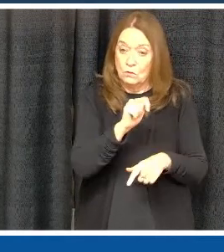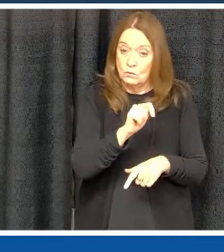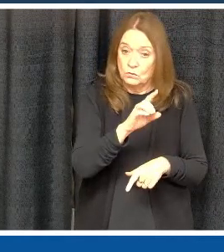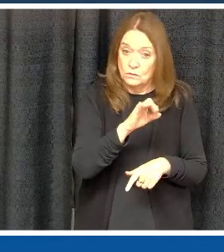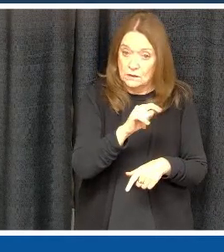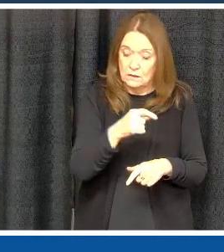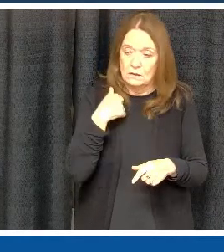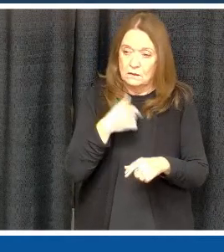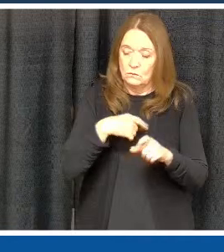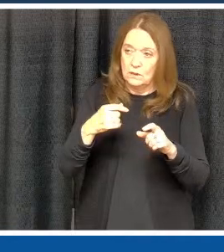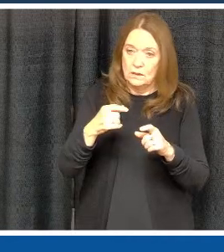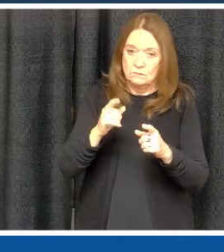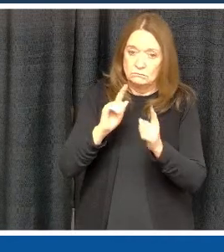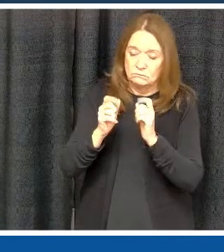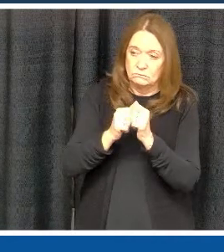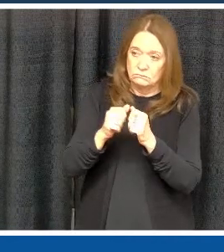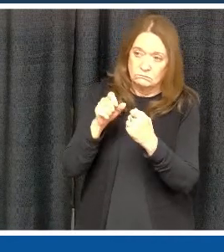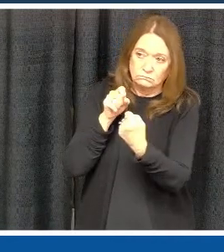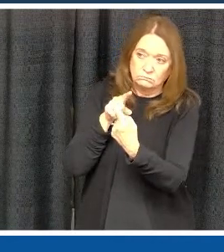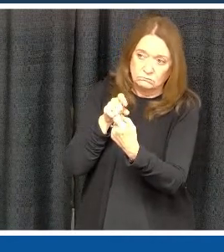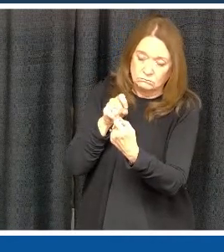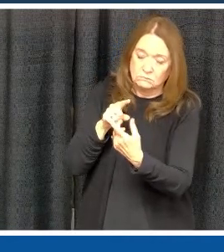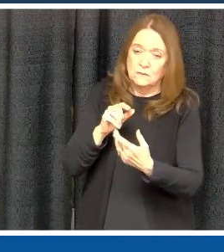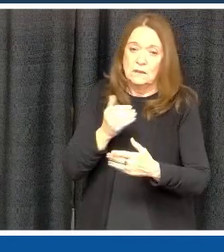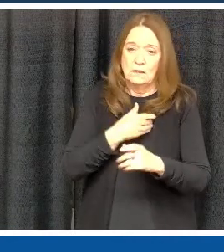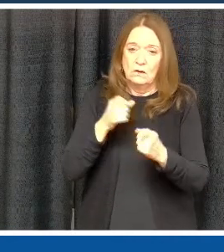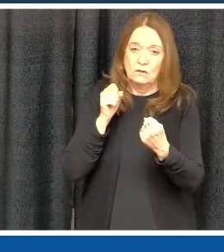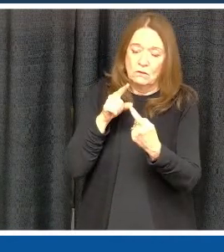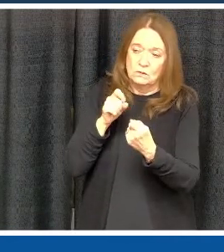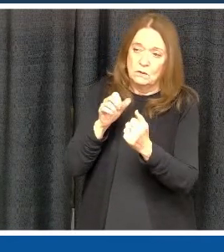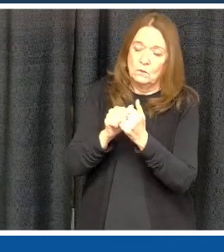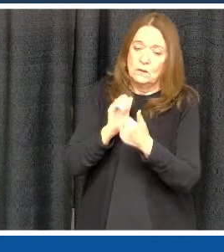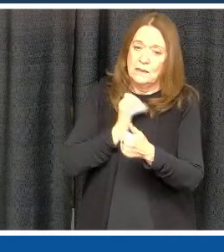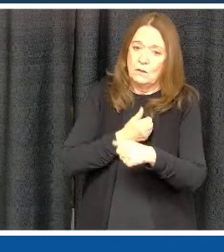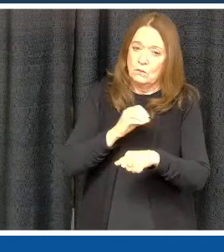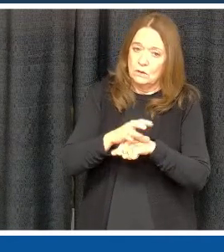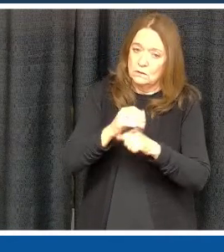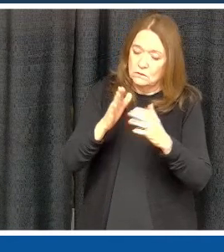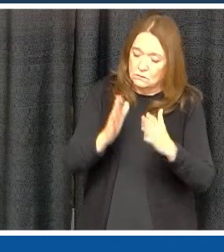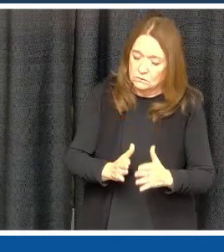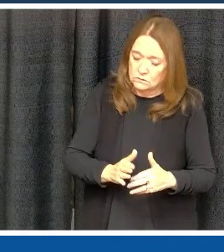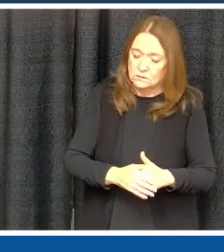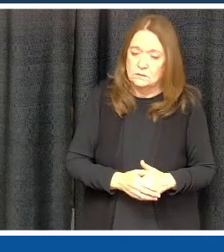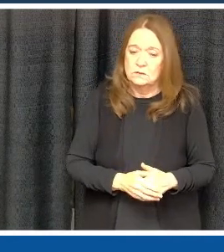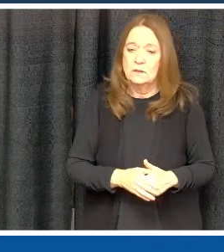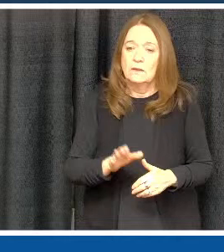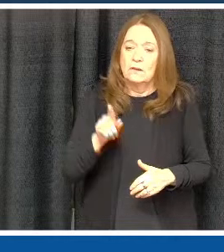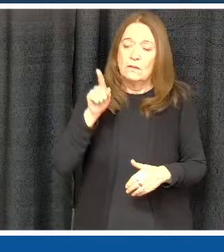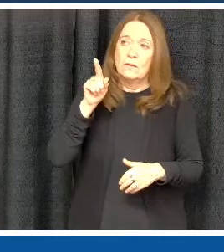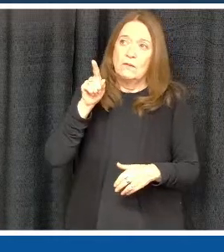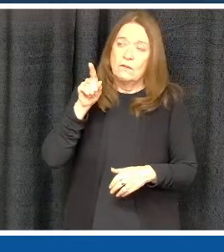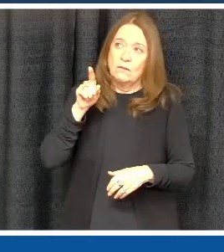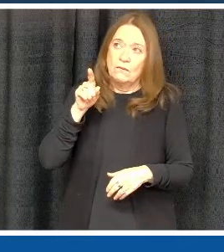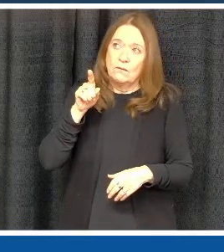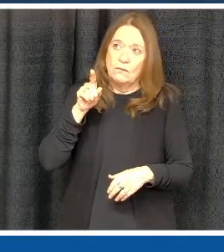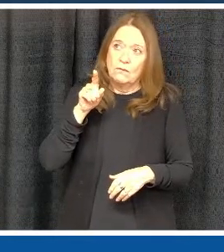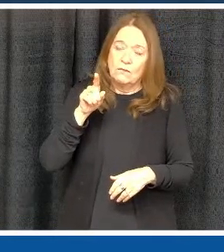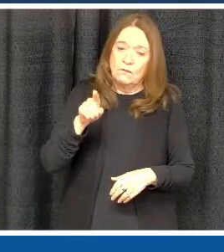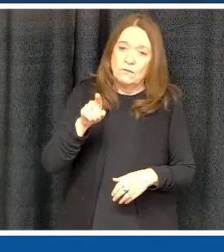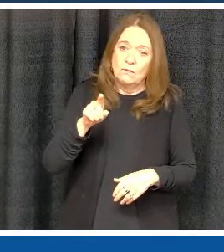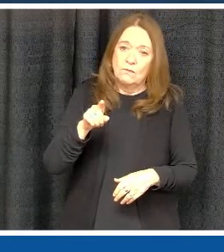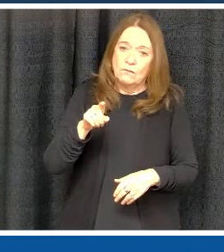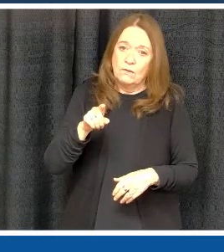we correspond with regularly and our own correspondence with our consultants, they're of the mind they're still under the 2011